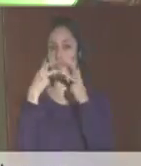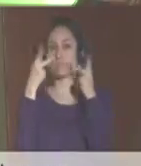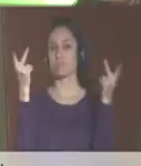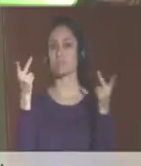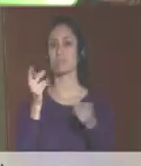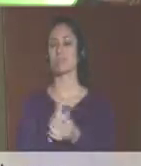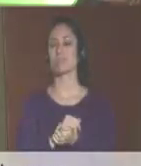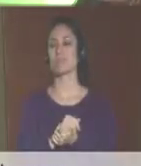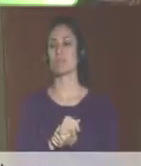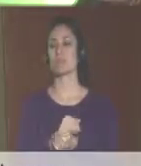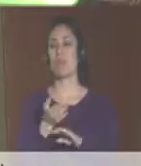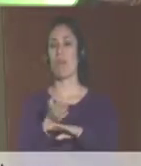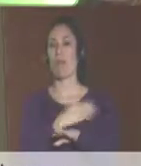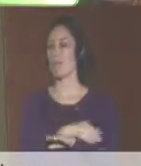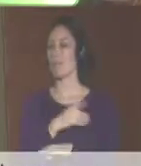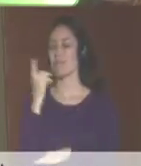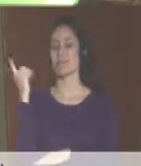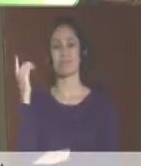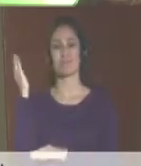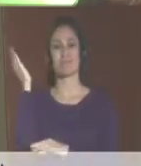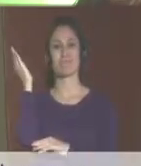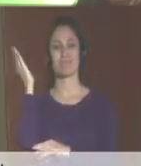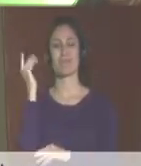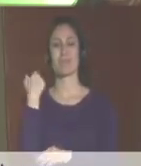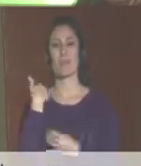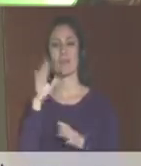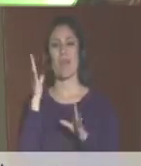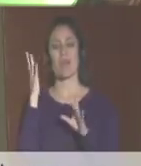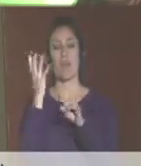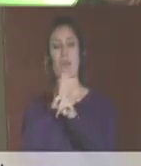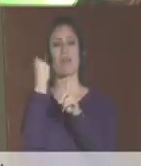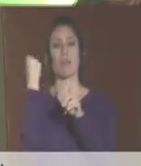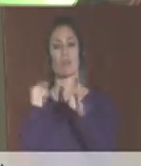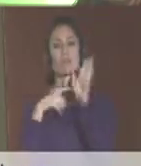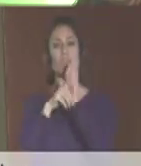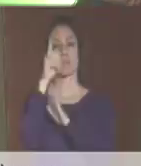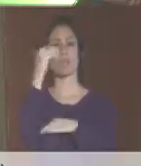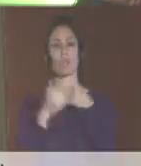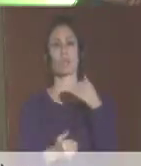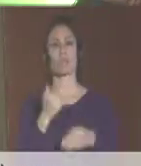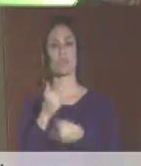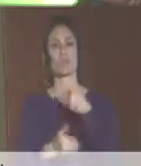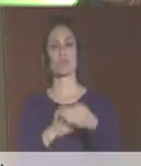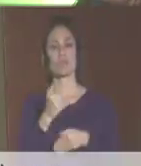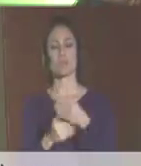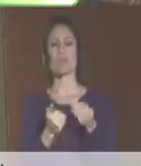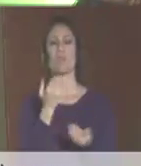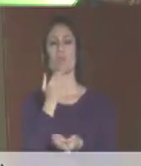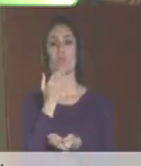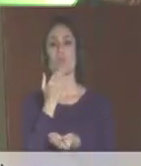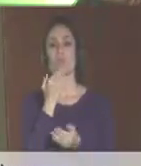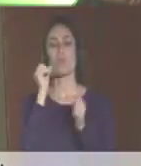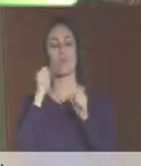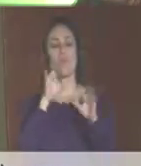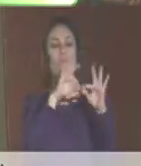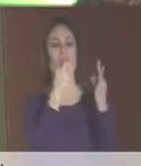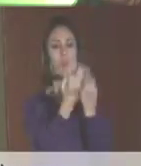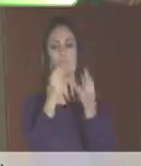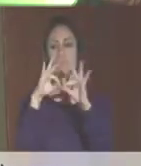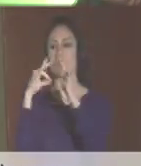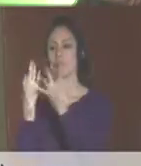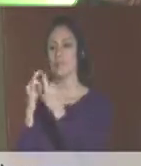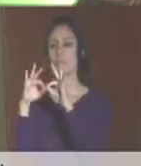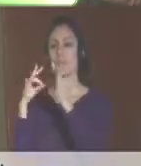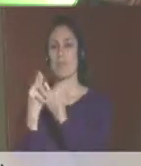Cuenca, in the same way that it has been stated by the colleagues here, we have managed to achieve